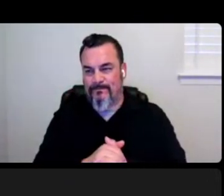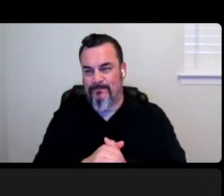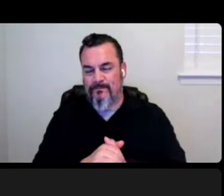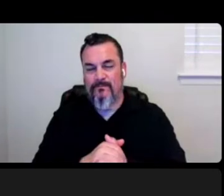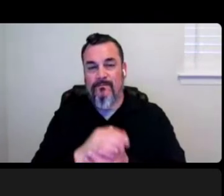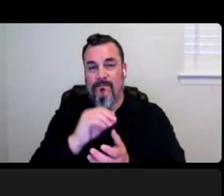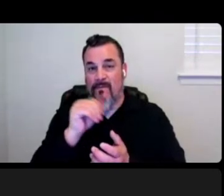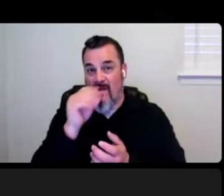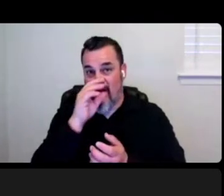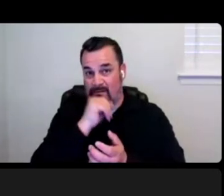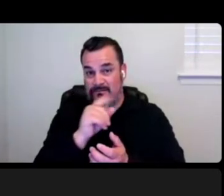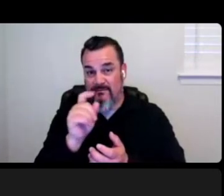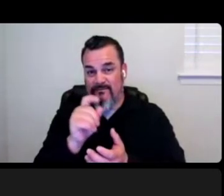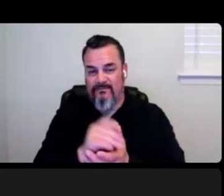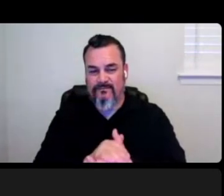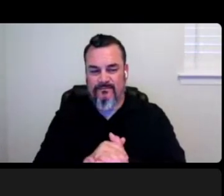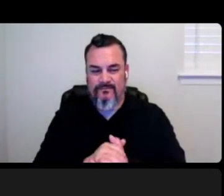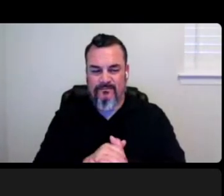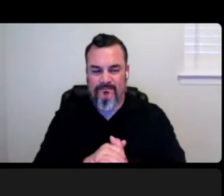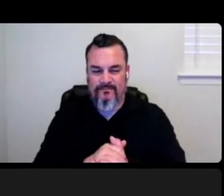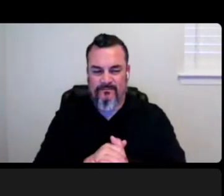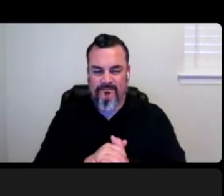Other guesses?